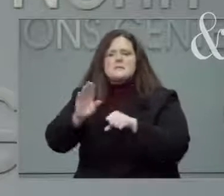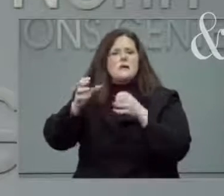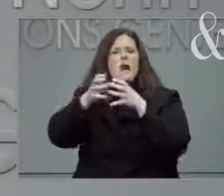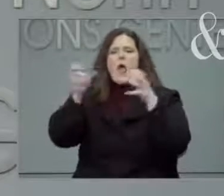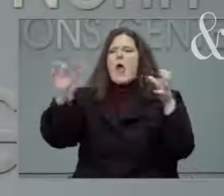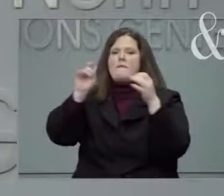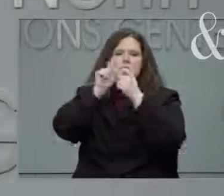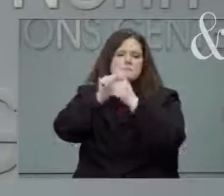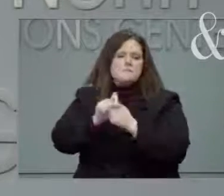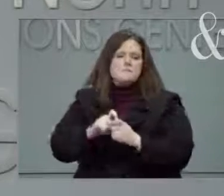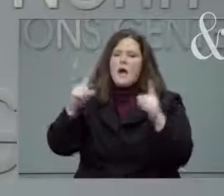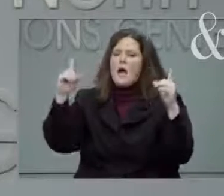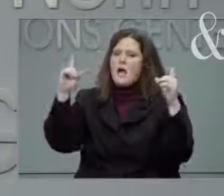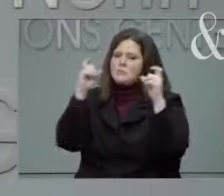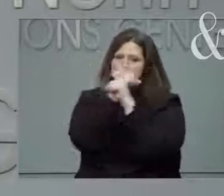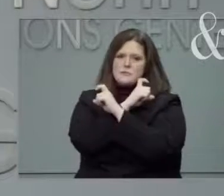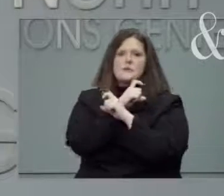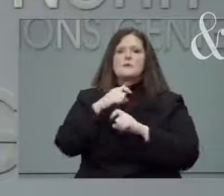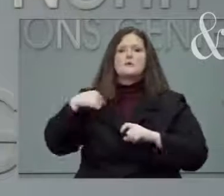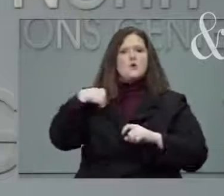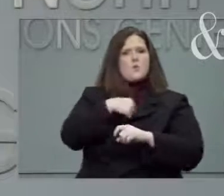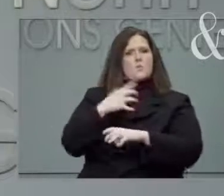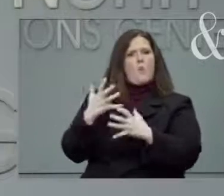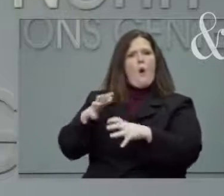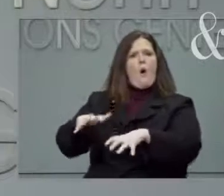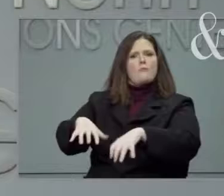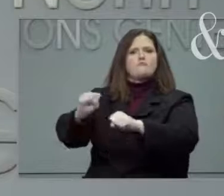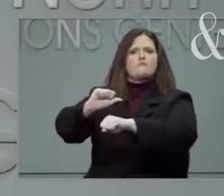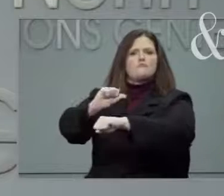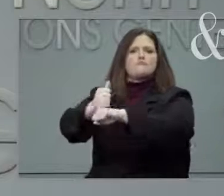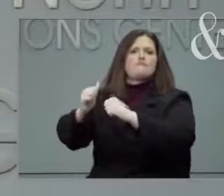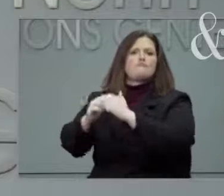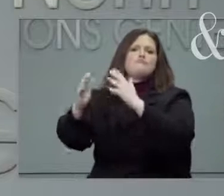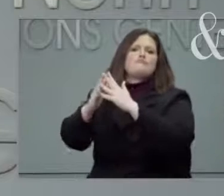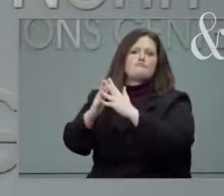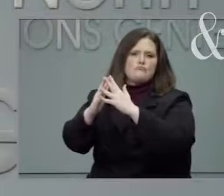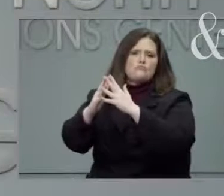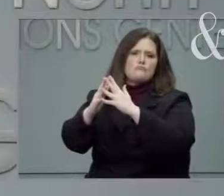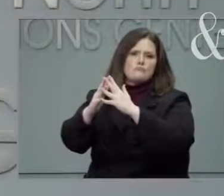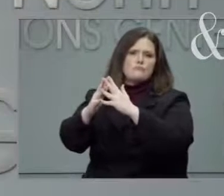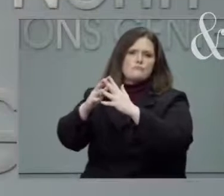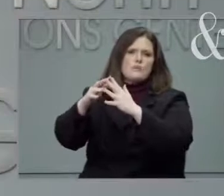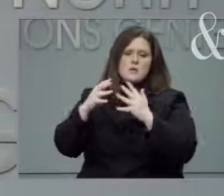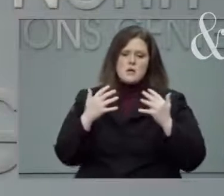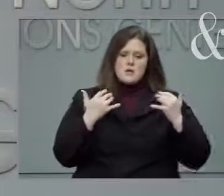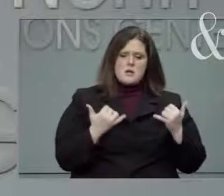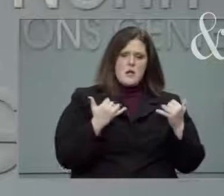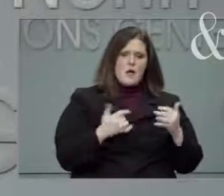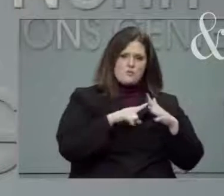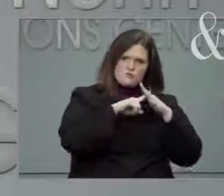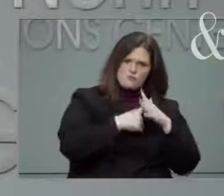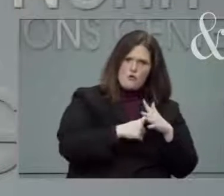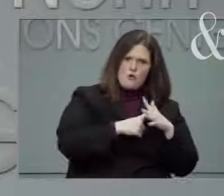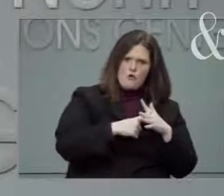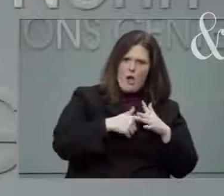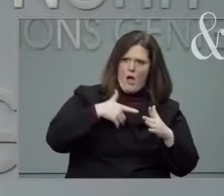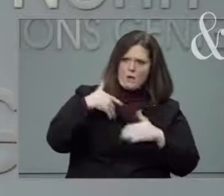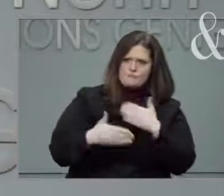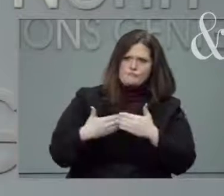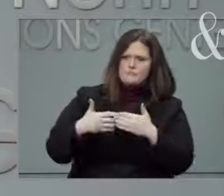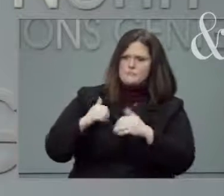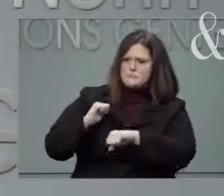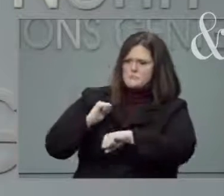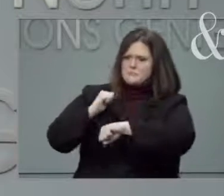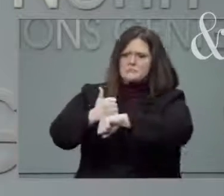at schools, at childcare centers. And to have this 2 weeks to get that set up, I think